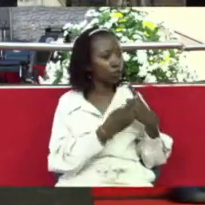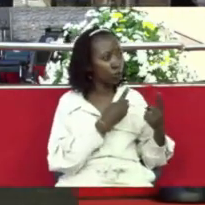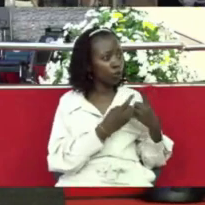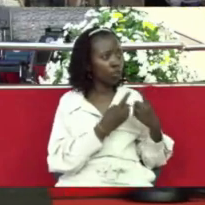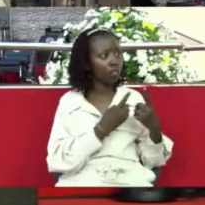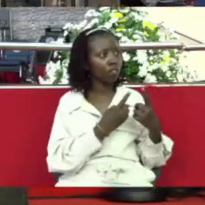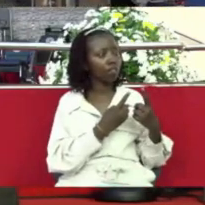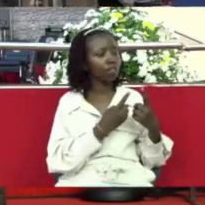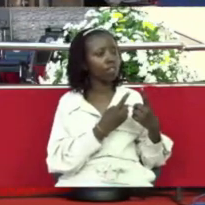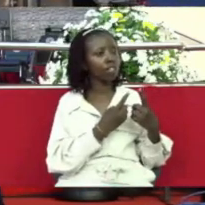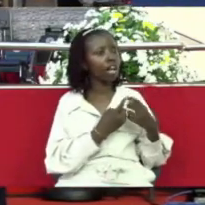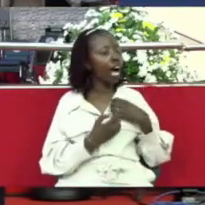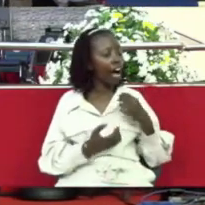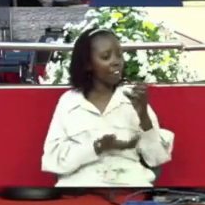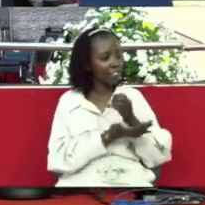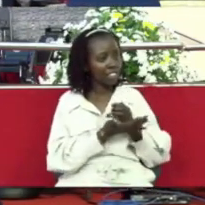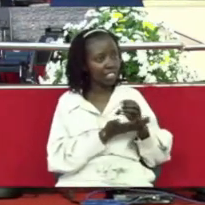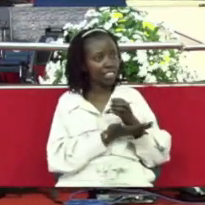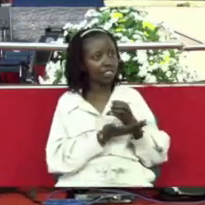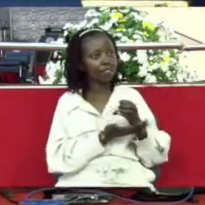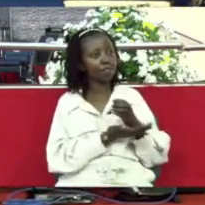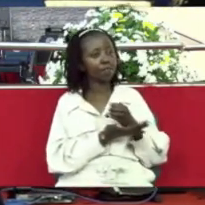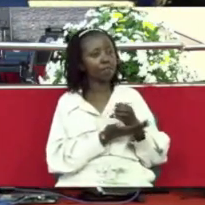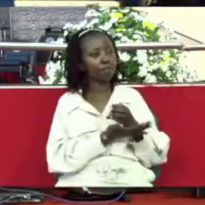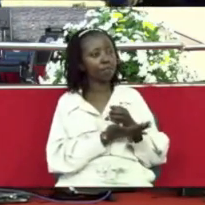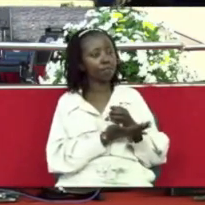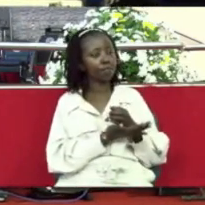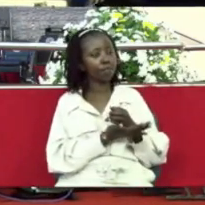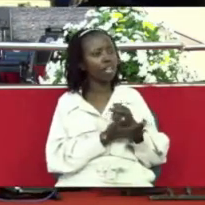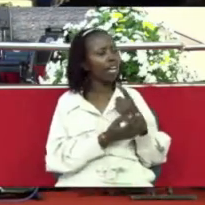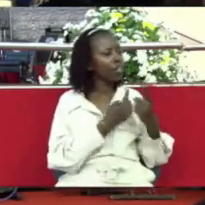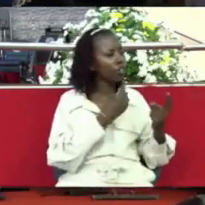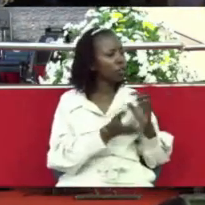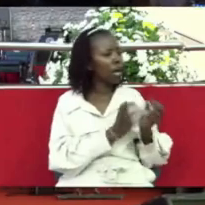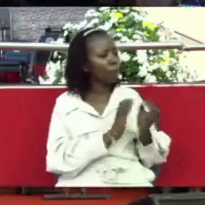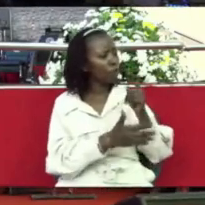let's have a cup of tea and let's just talk about what